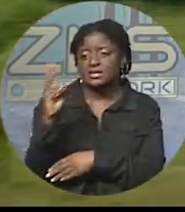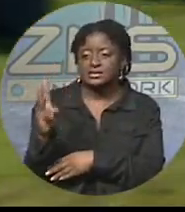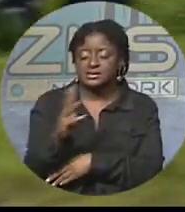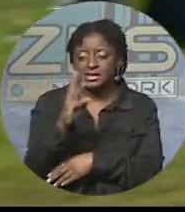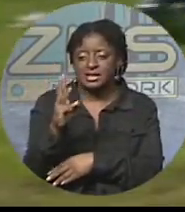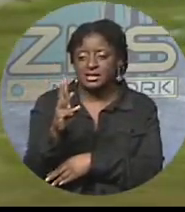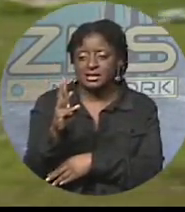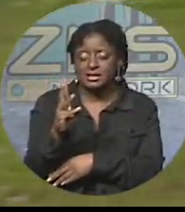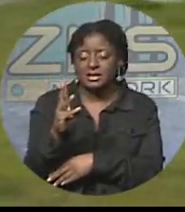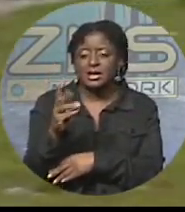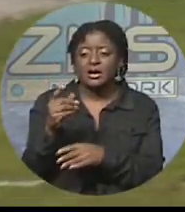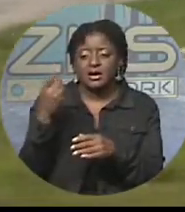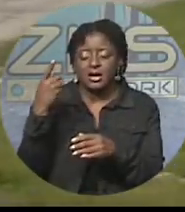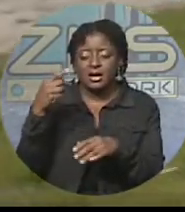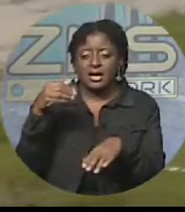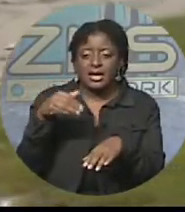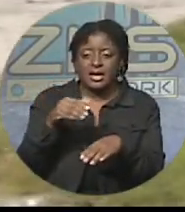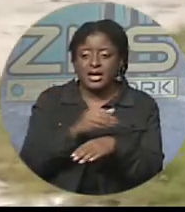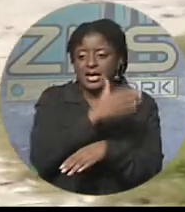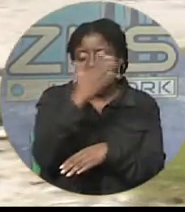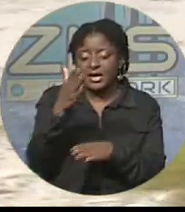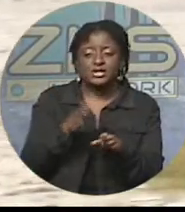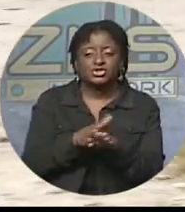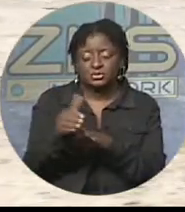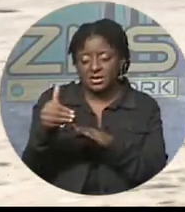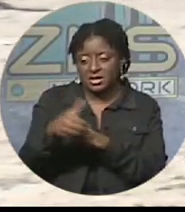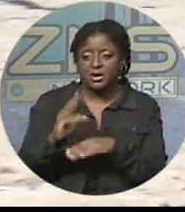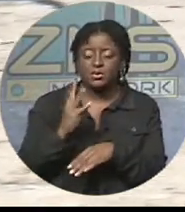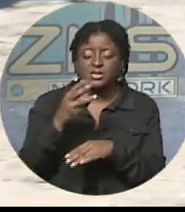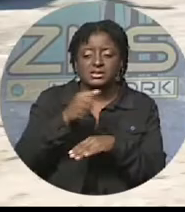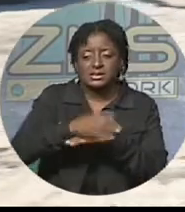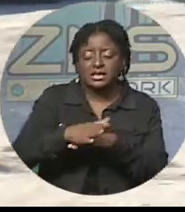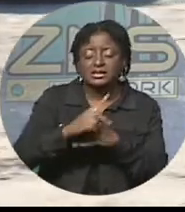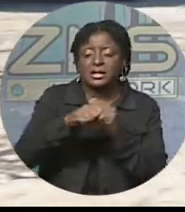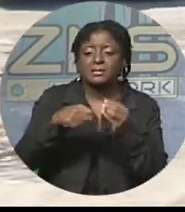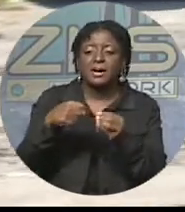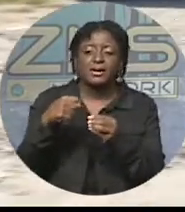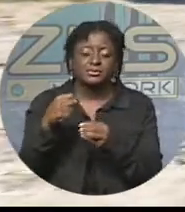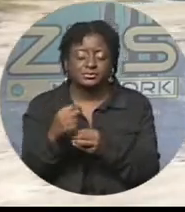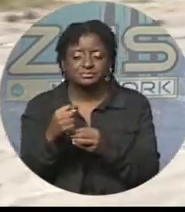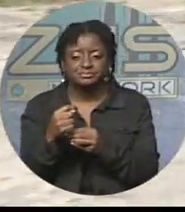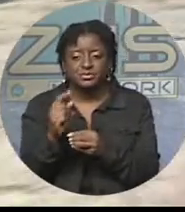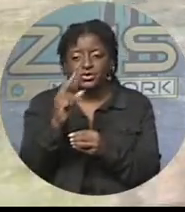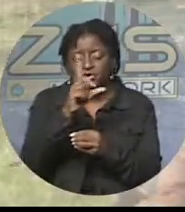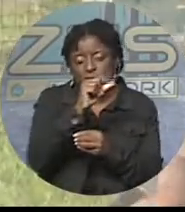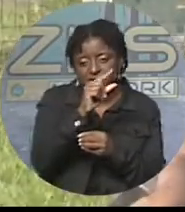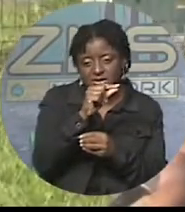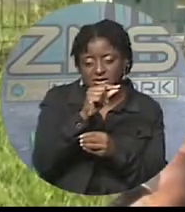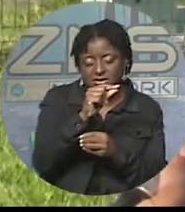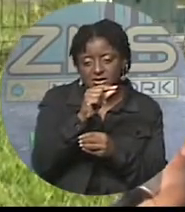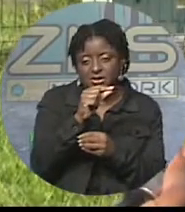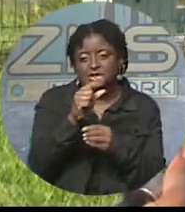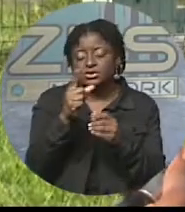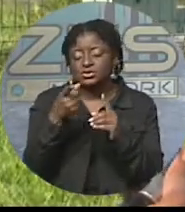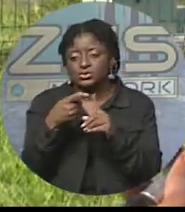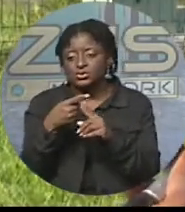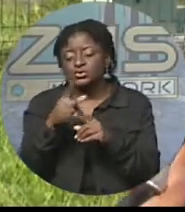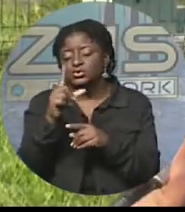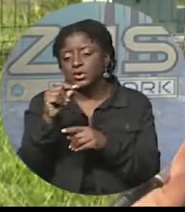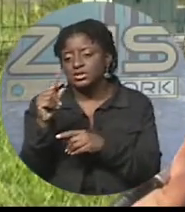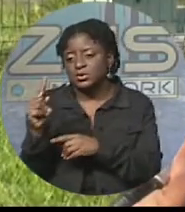at Jamaica we repatriated back to Jamaica. We sent about 20 to 21 Cubans back